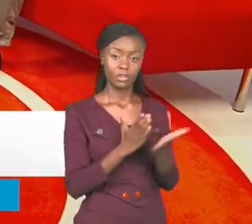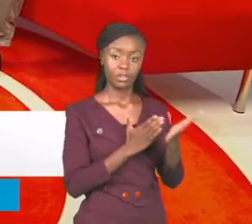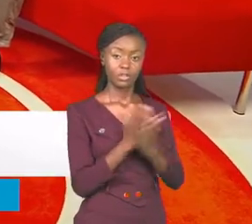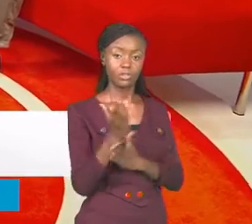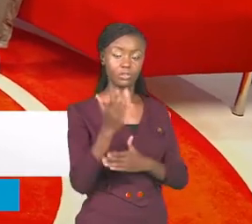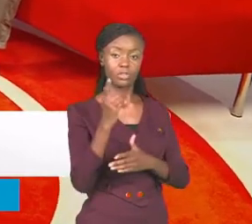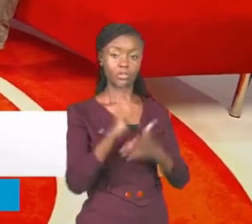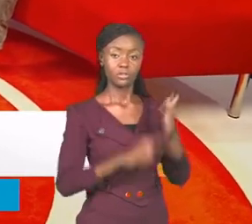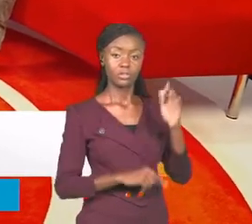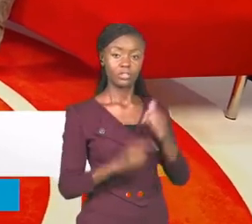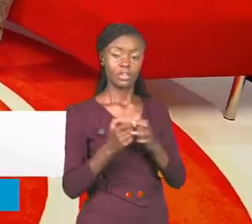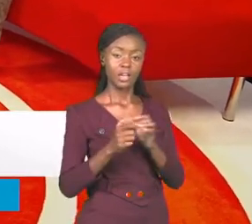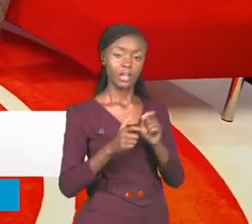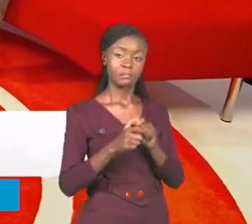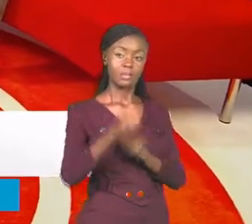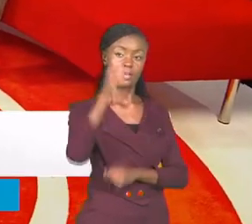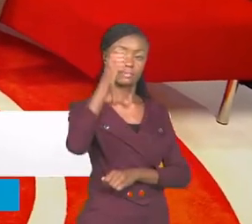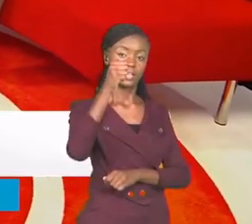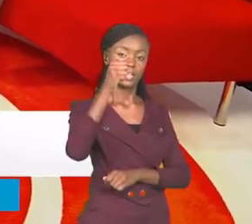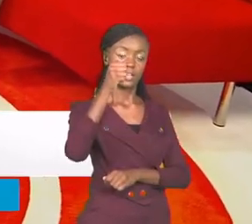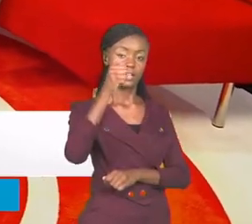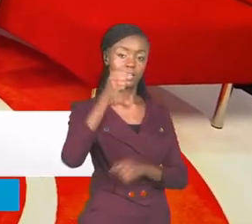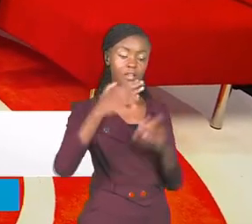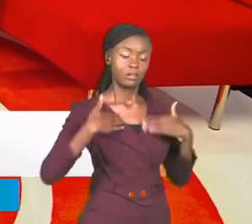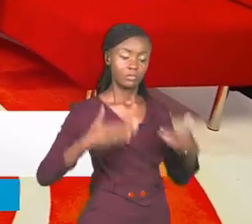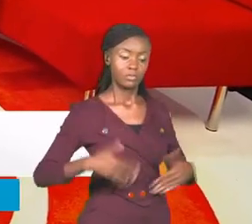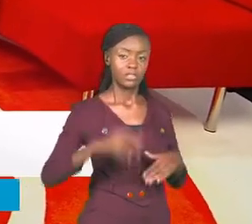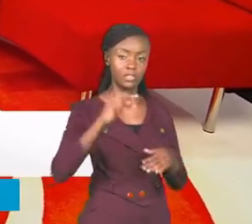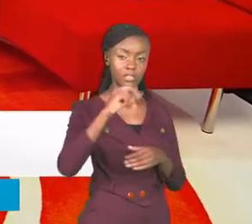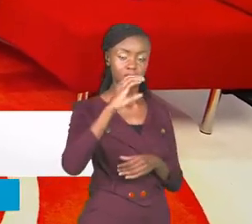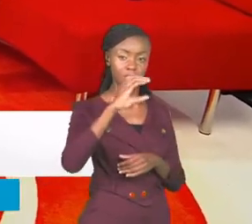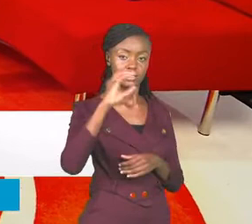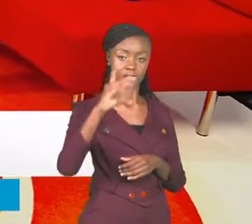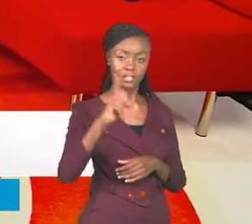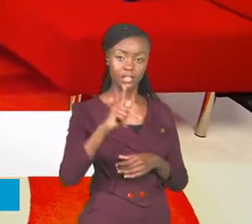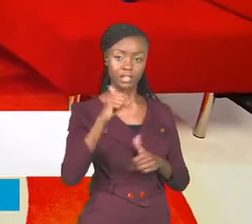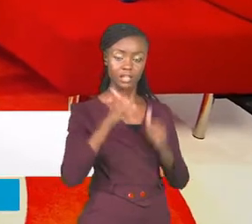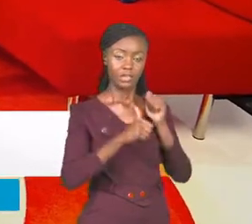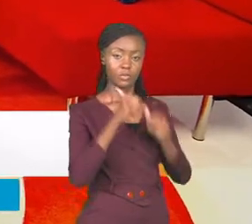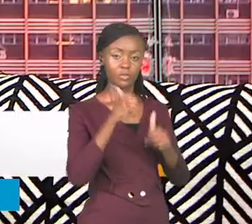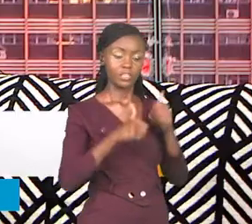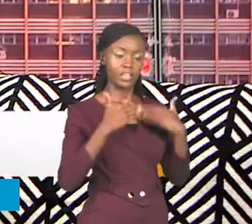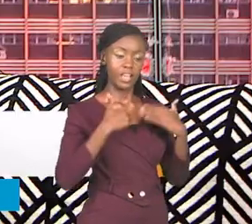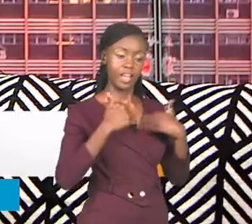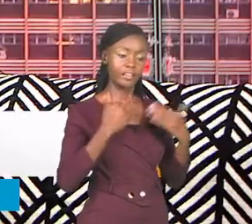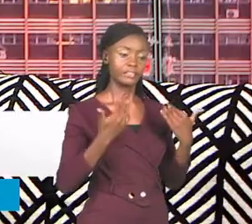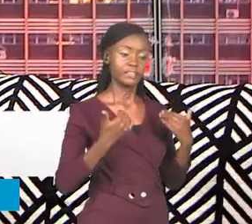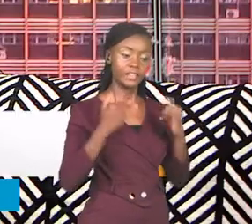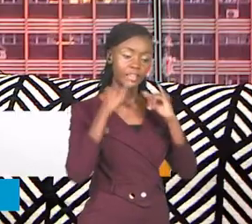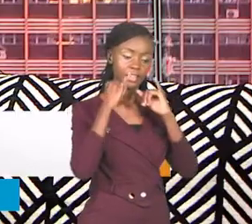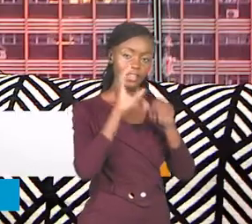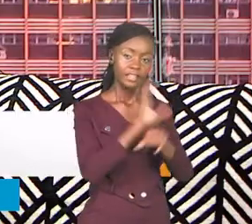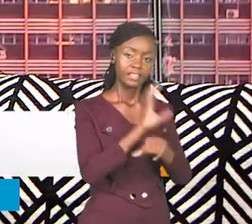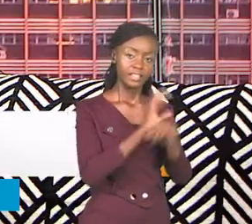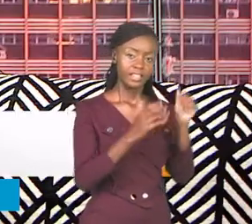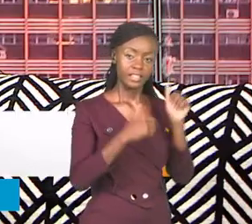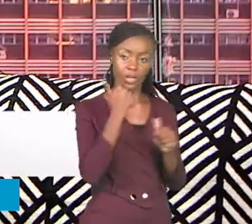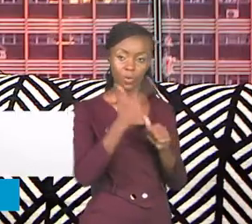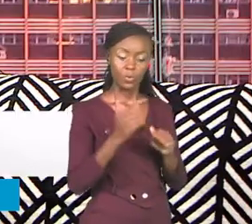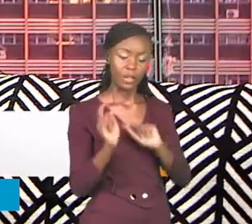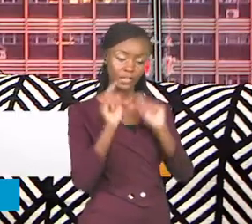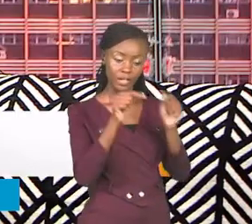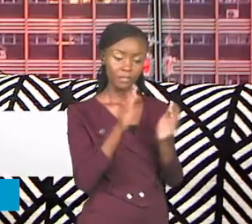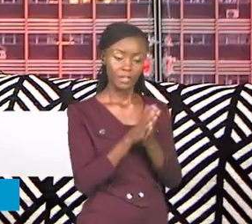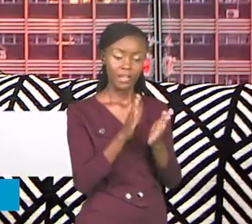body, the NCC, whatever, K. Okay. There are individual churches in these areas who have come up and said,